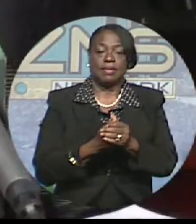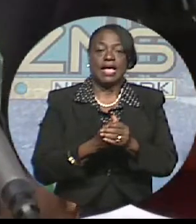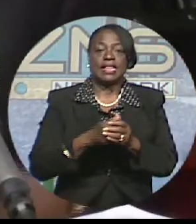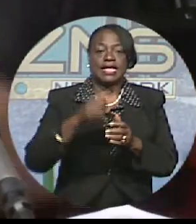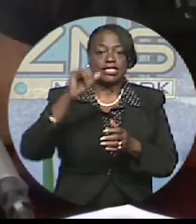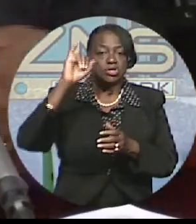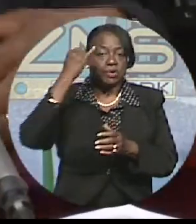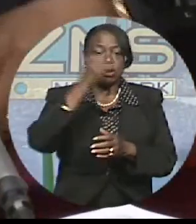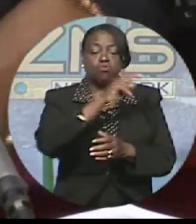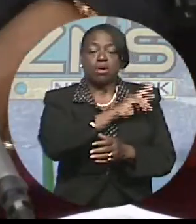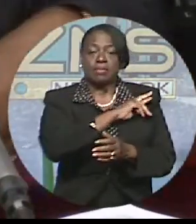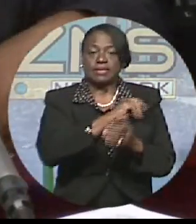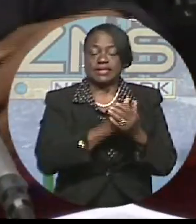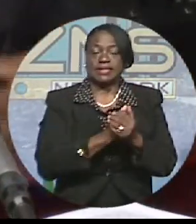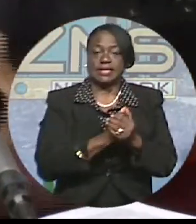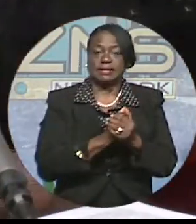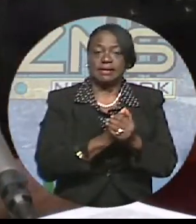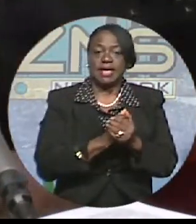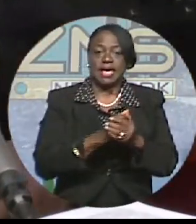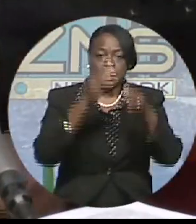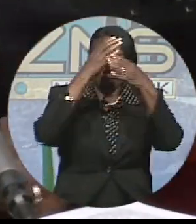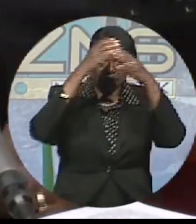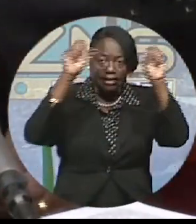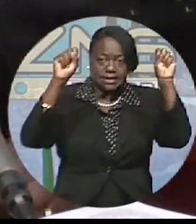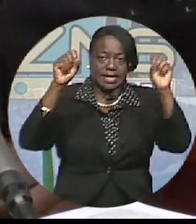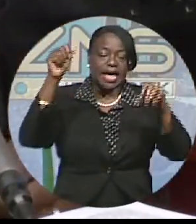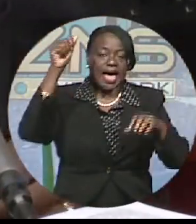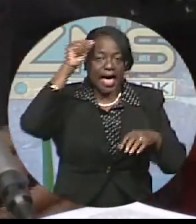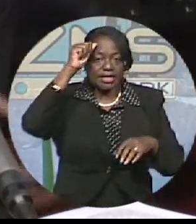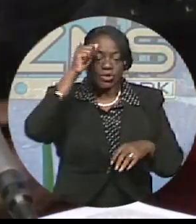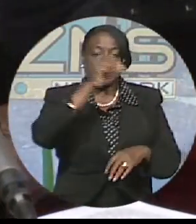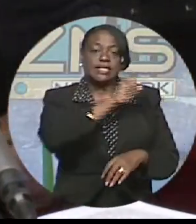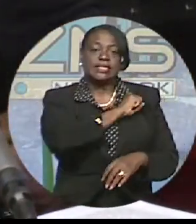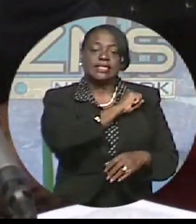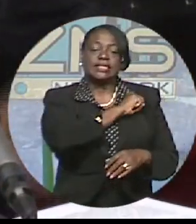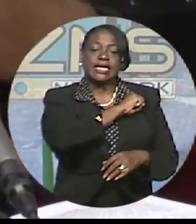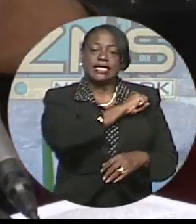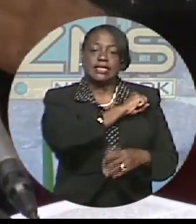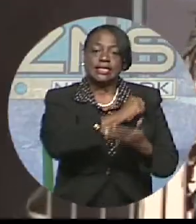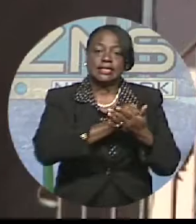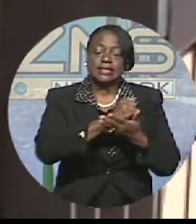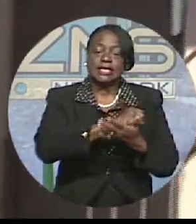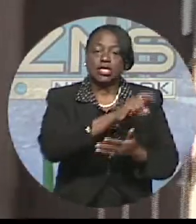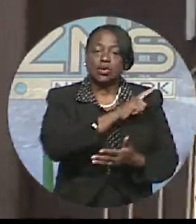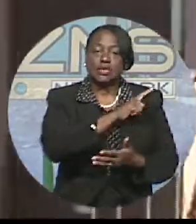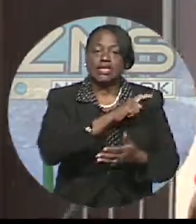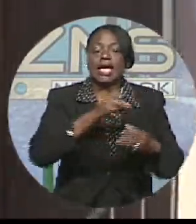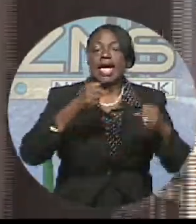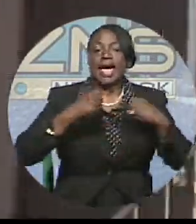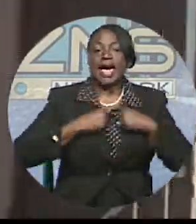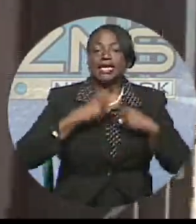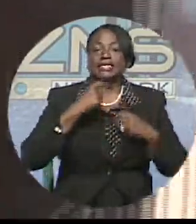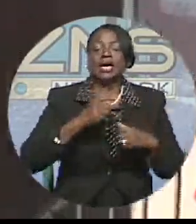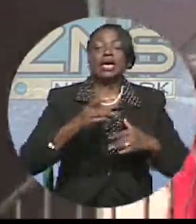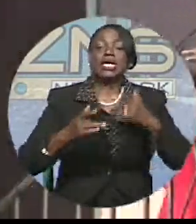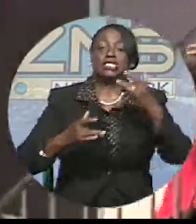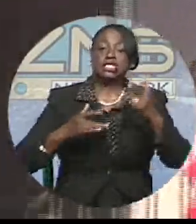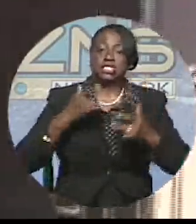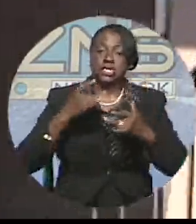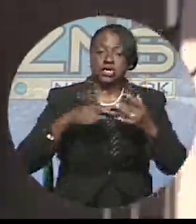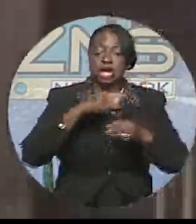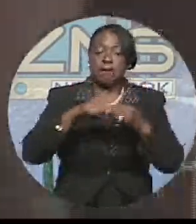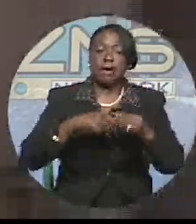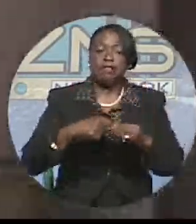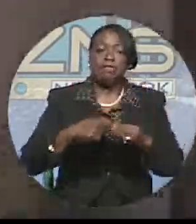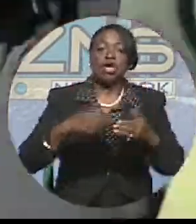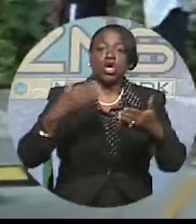Bahamian Association. He and President Anton St. Louis also have a major concern when it comes to the new Belongers Permit for children